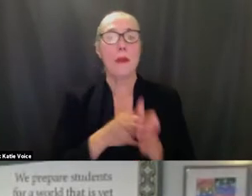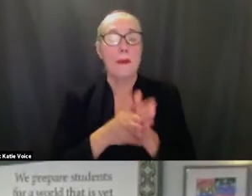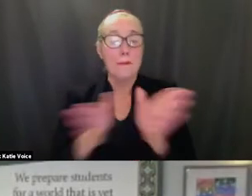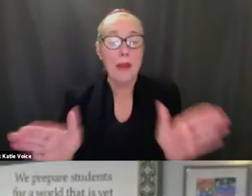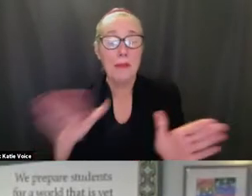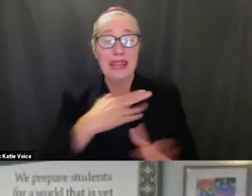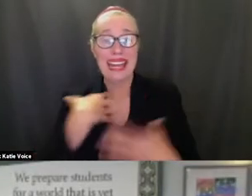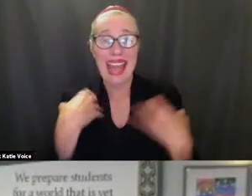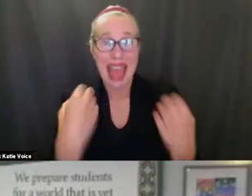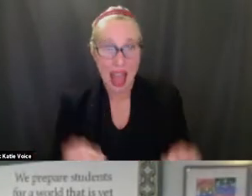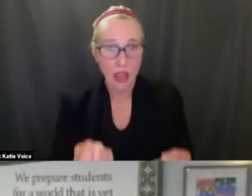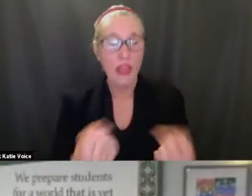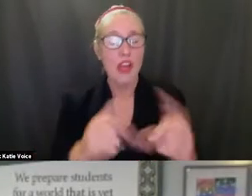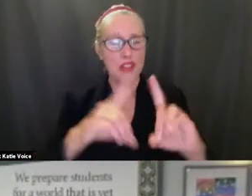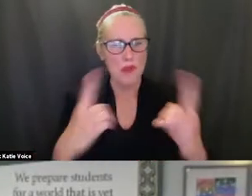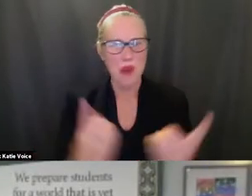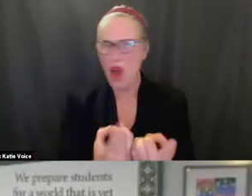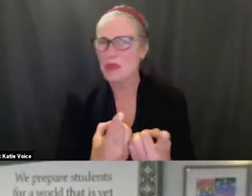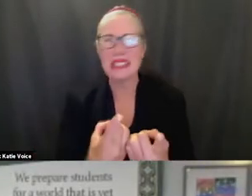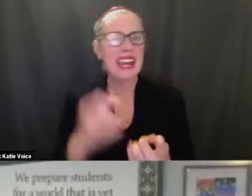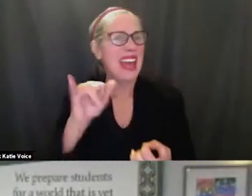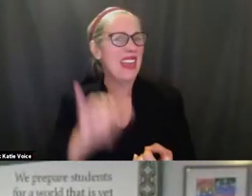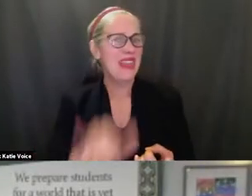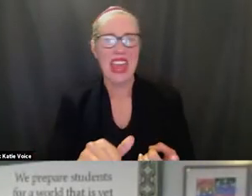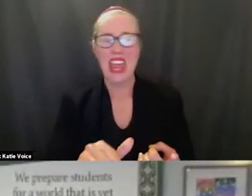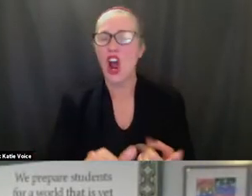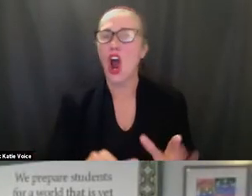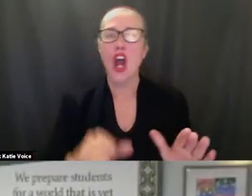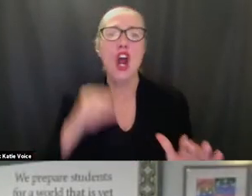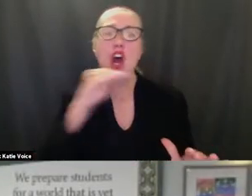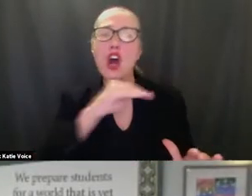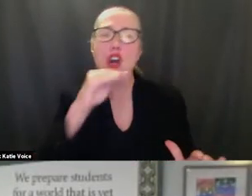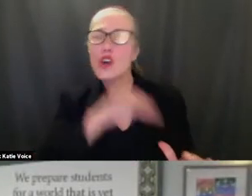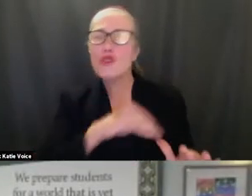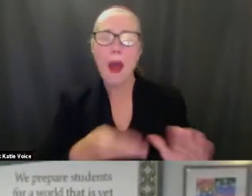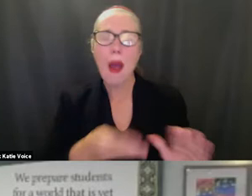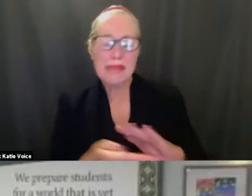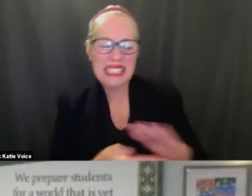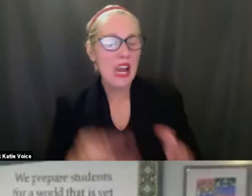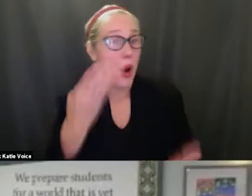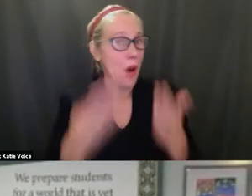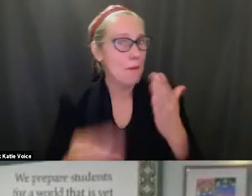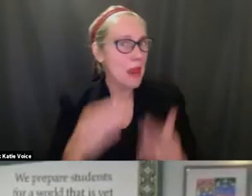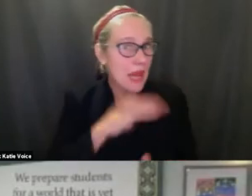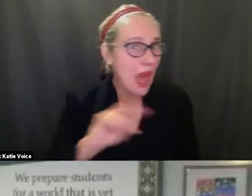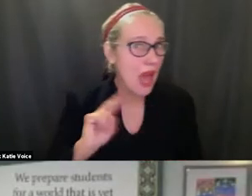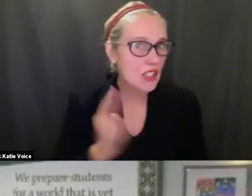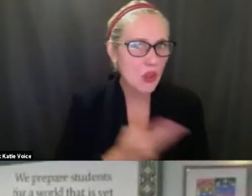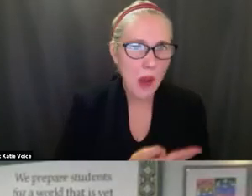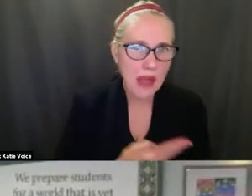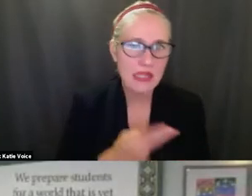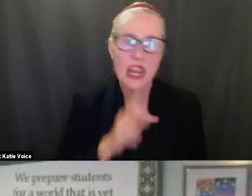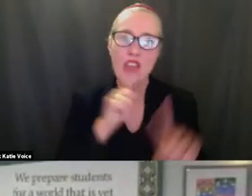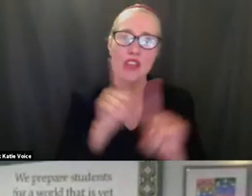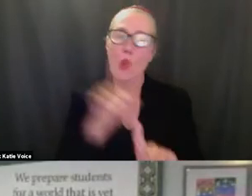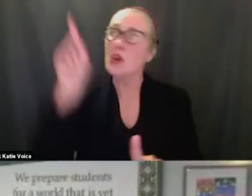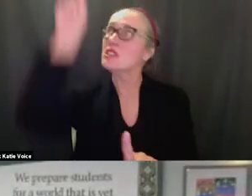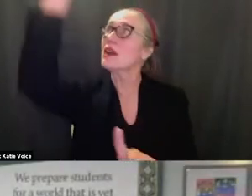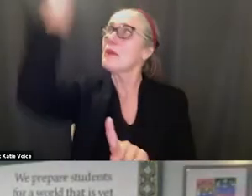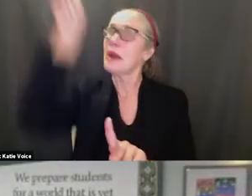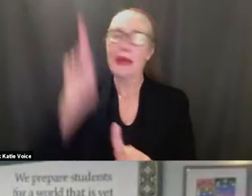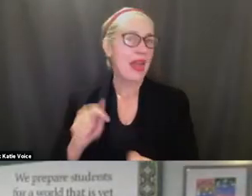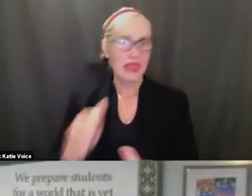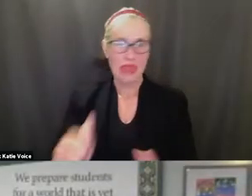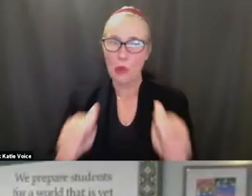clueless i don't know but the orders are coming from up top and they're not going to stop listening they're not going to change course